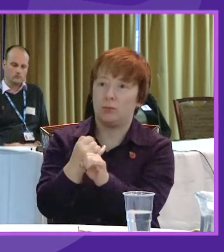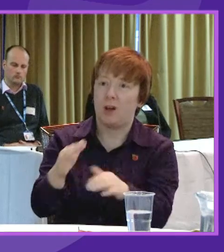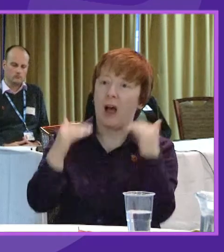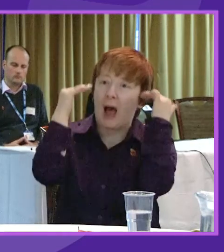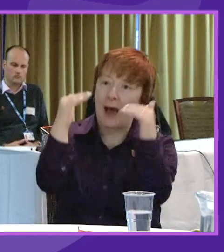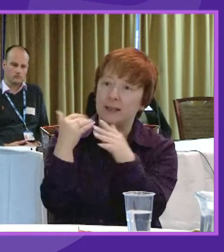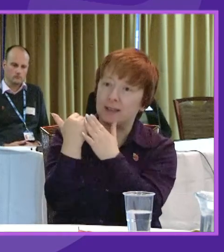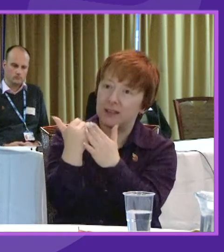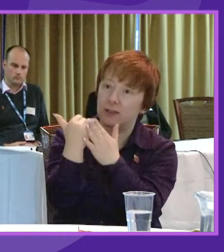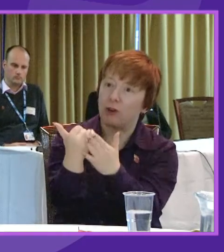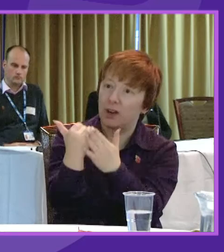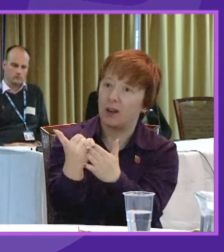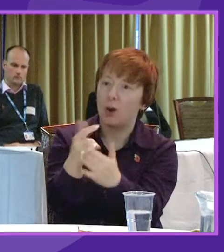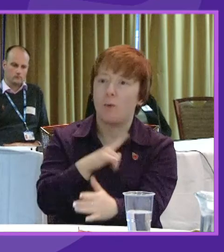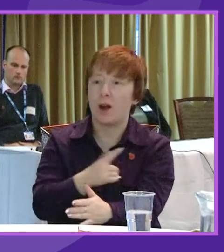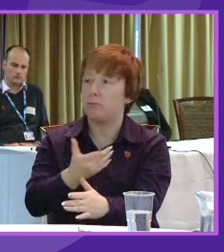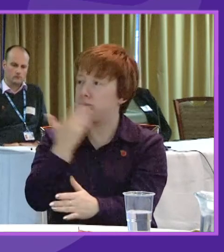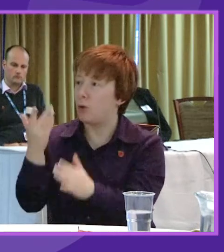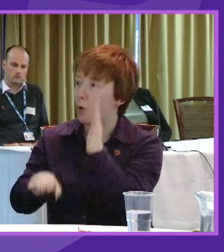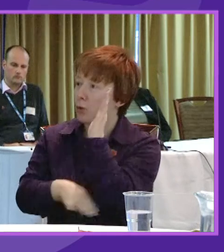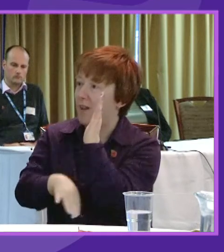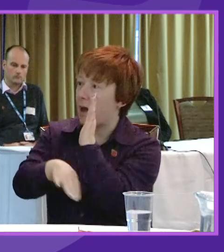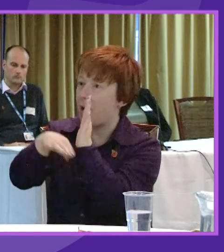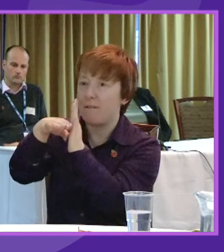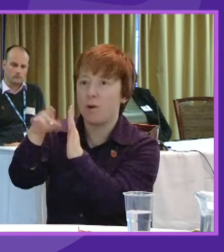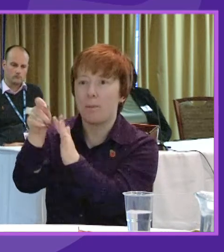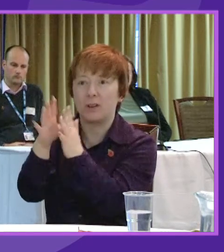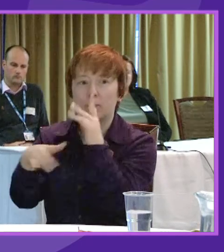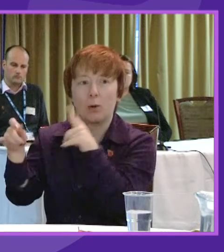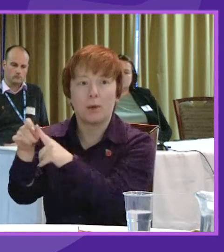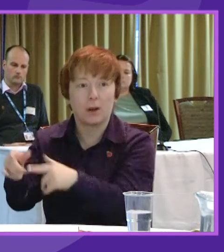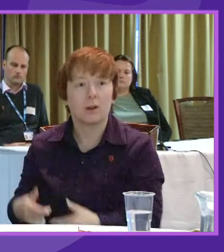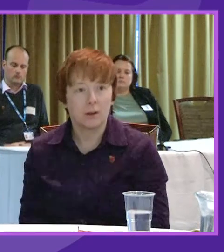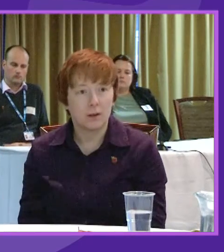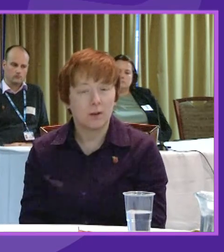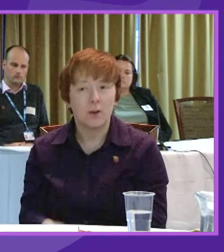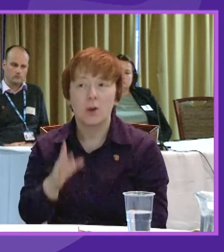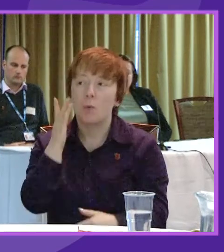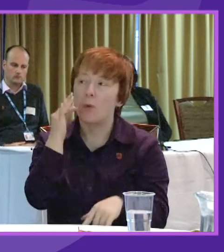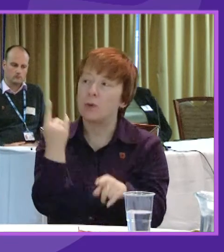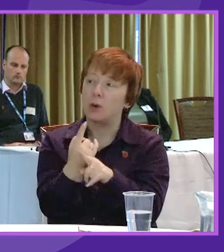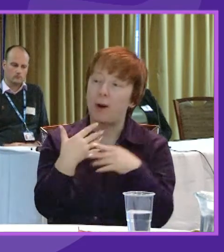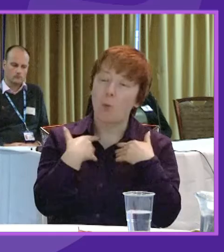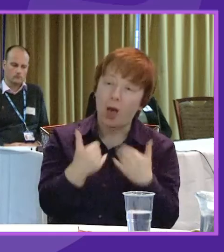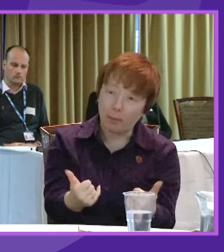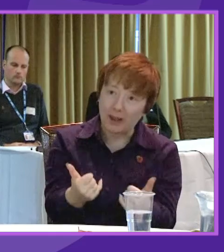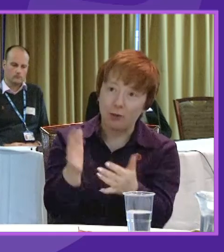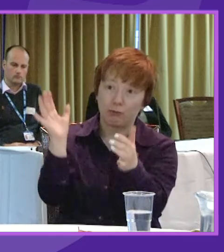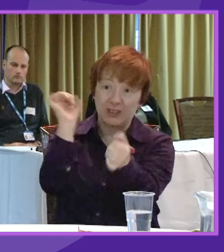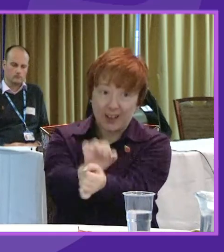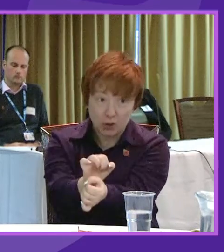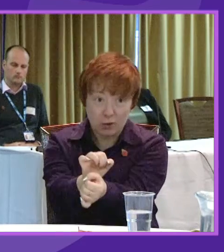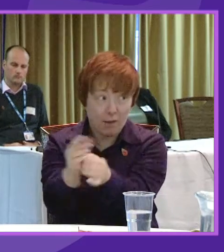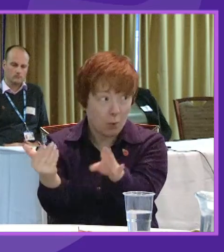career opportunity as a PWP. So again, I think it's something that's really worth us exploring when we consider the well-being and retention of the